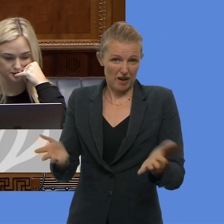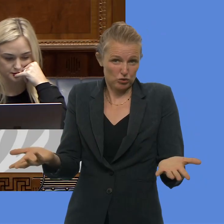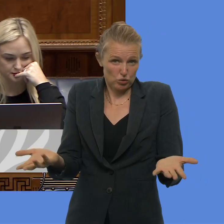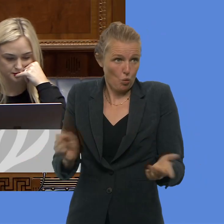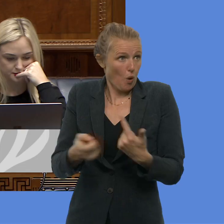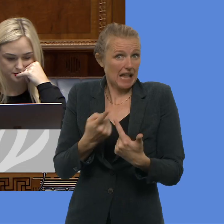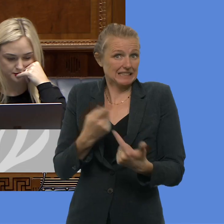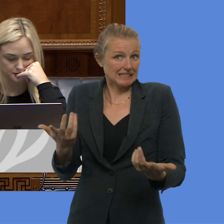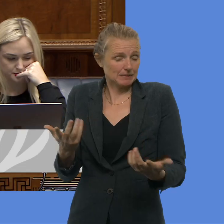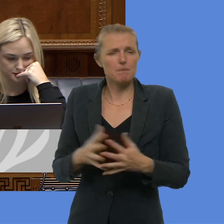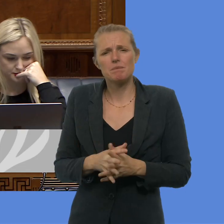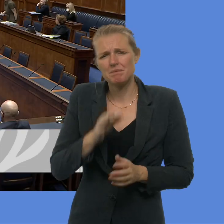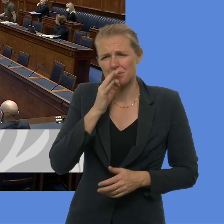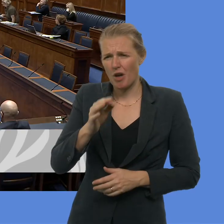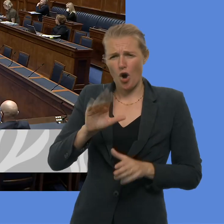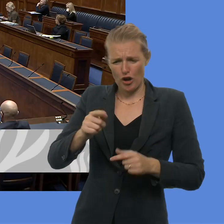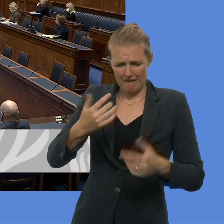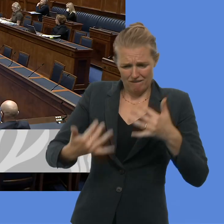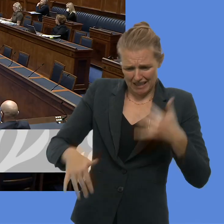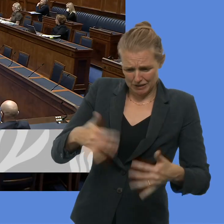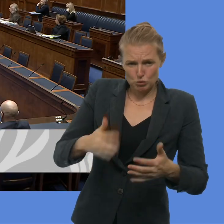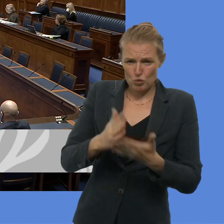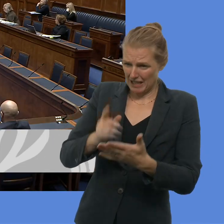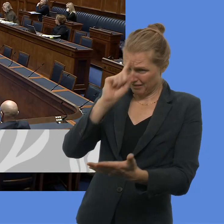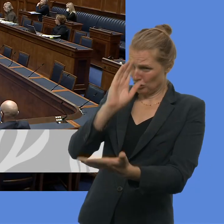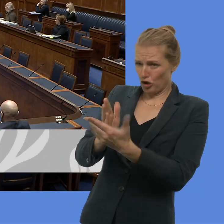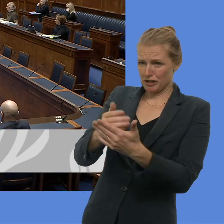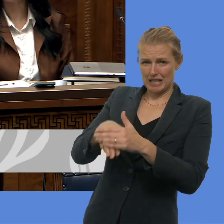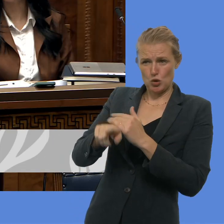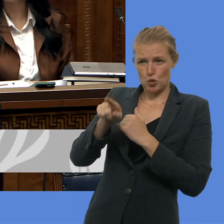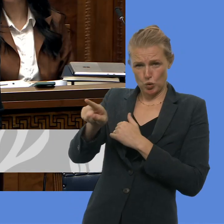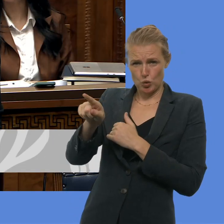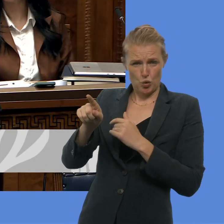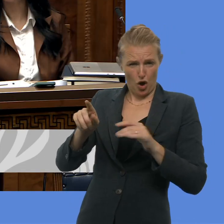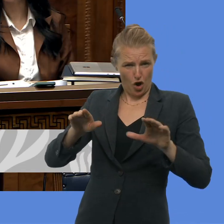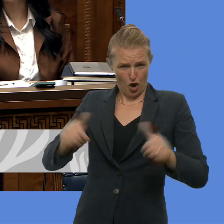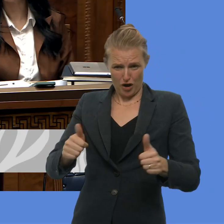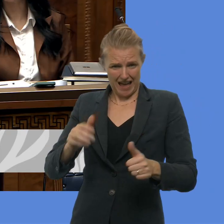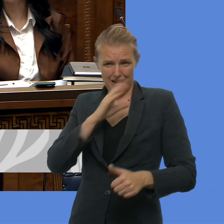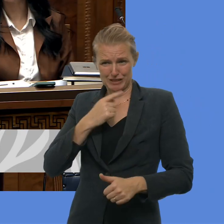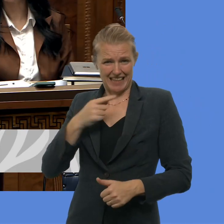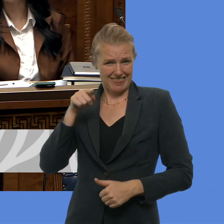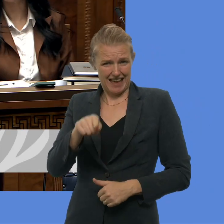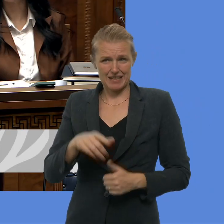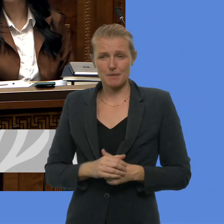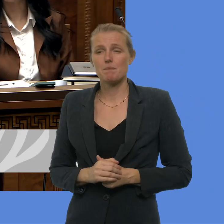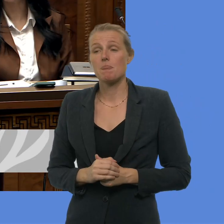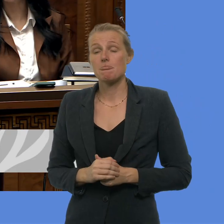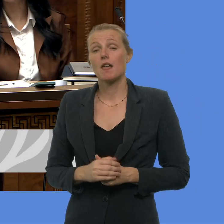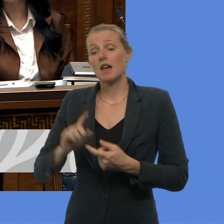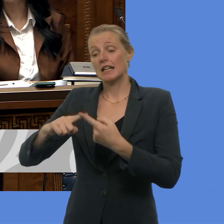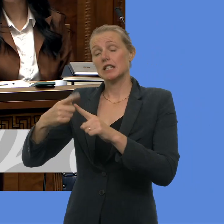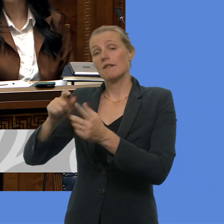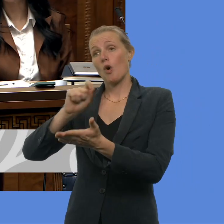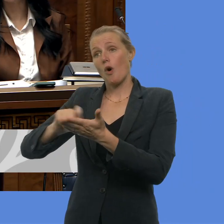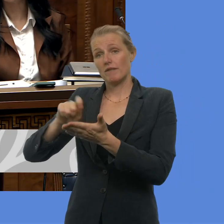to represent their interests? I've set out in my original answer just the work that we are carrying forward in our executive office in terms